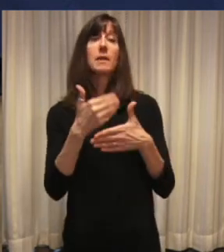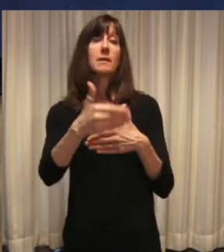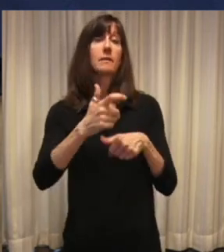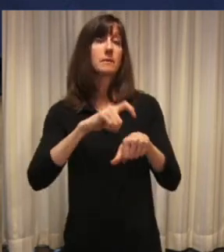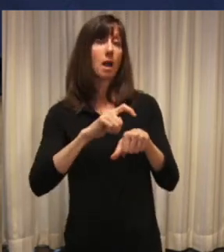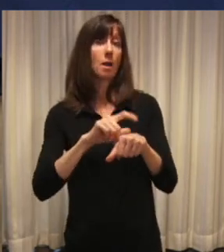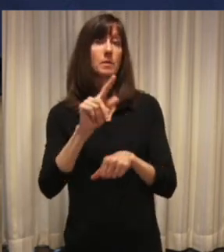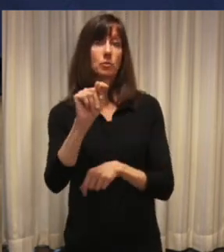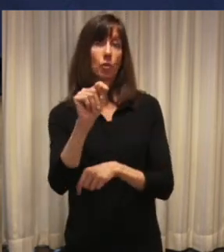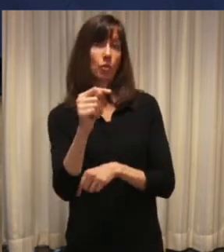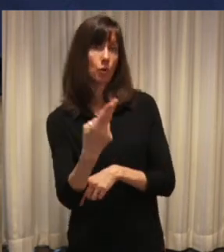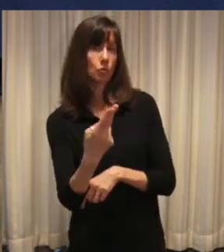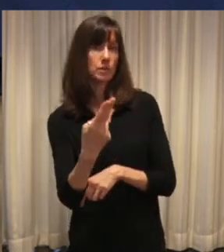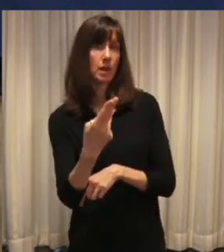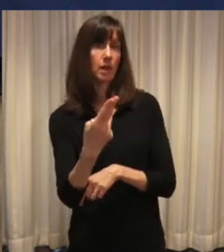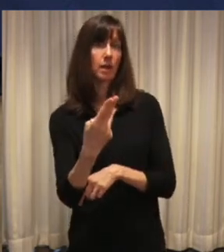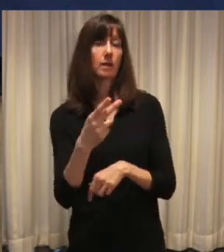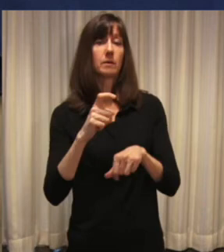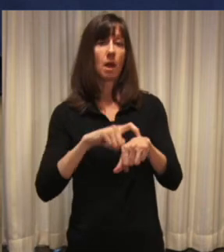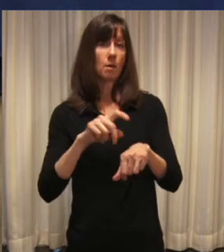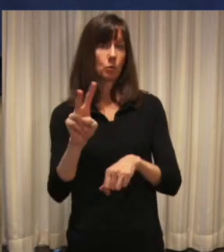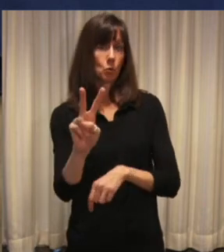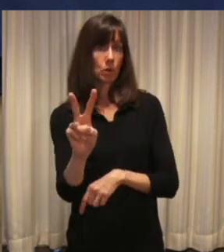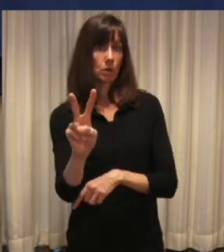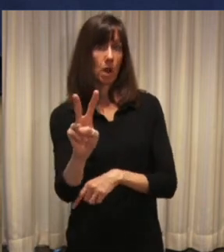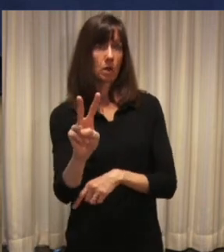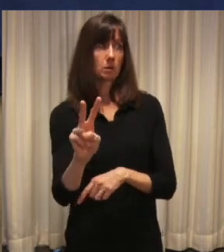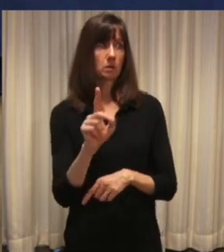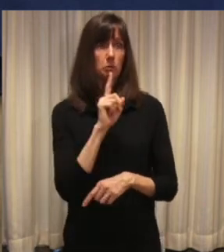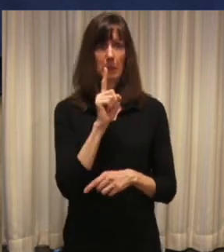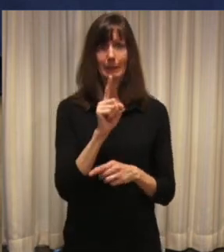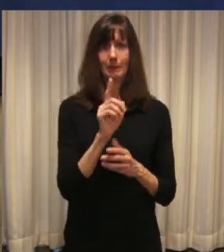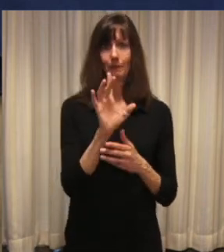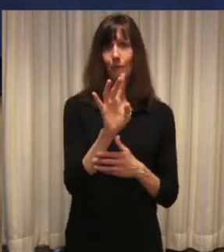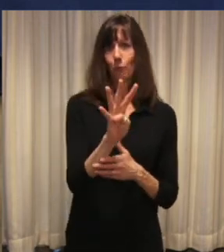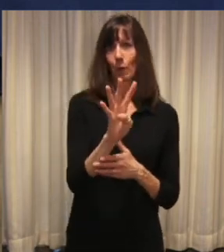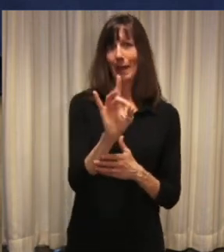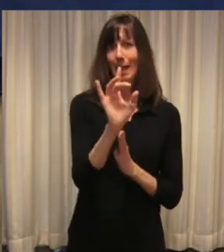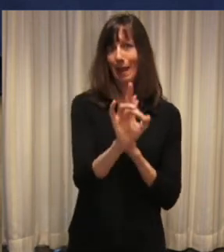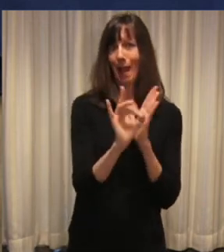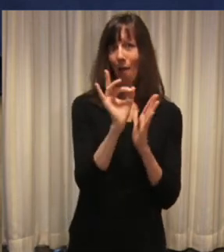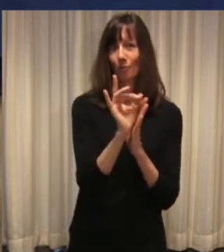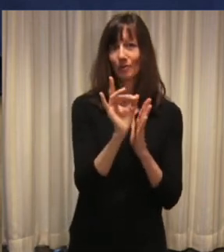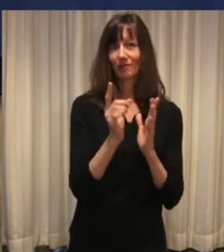Thursday at 2 o'clock, so 48 hours basically from now. I keep forgetting what day it is.